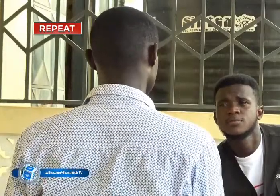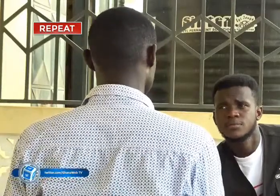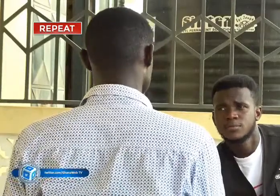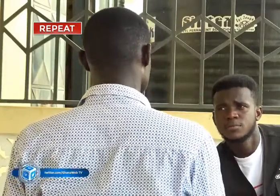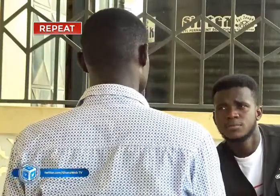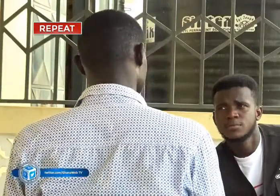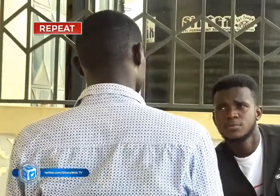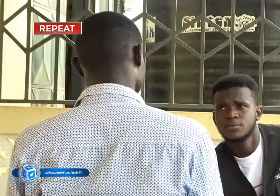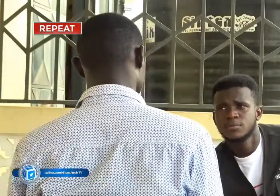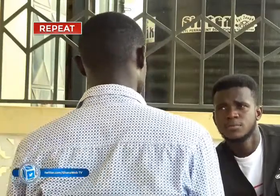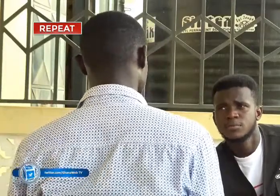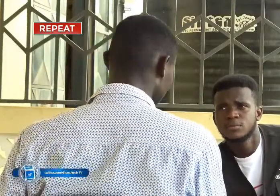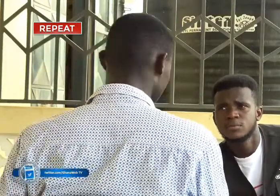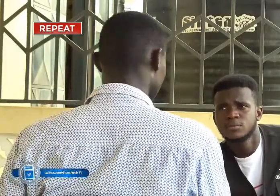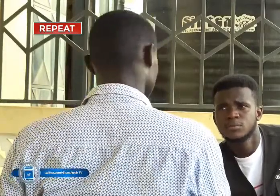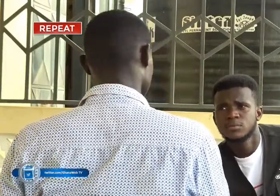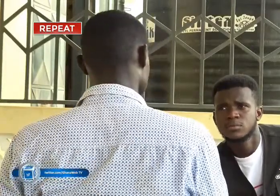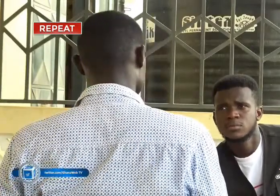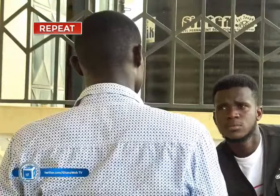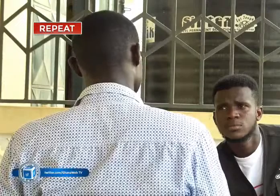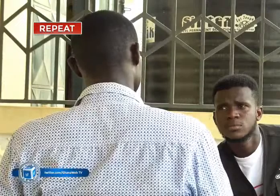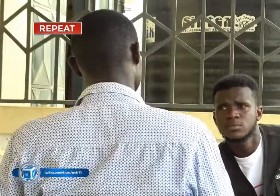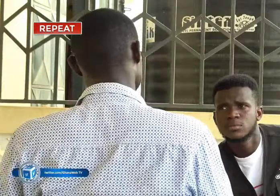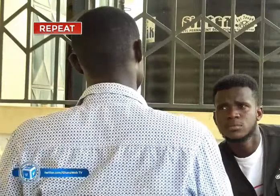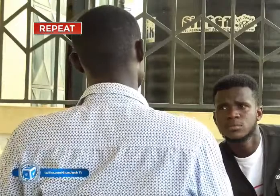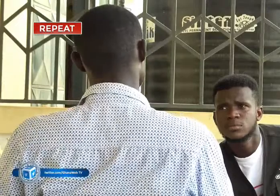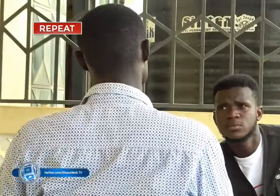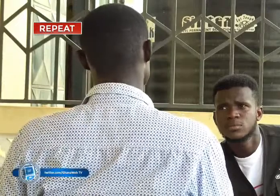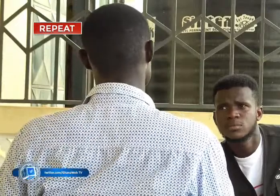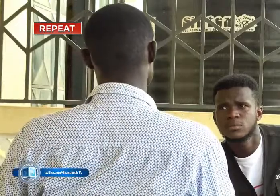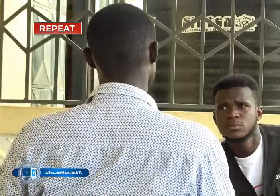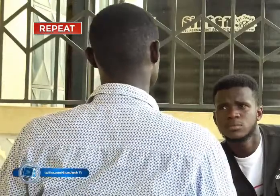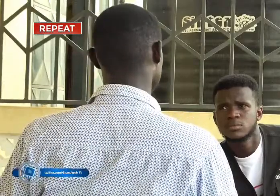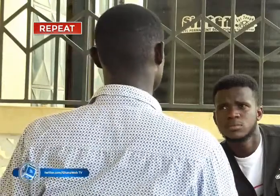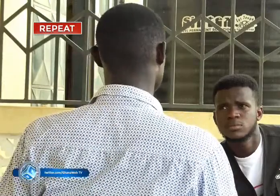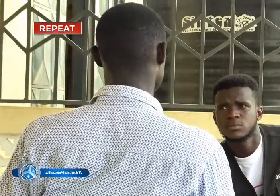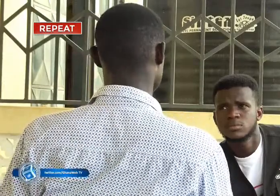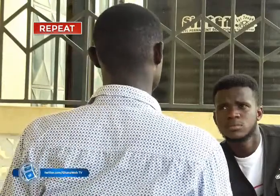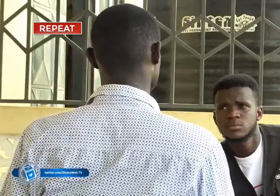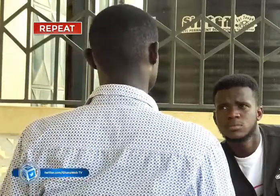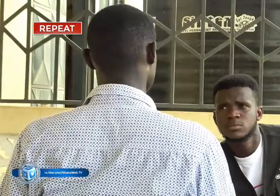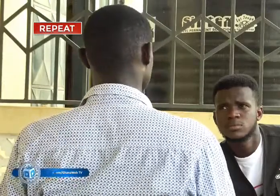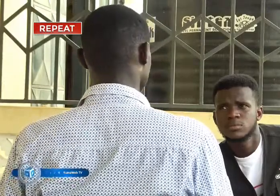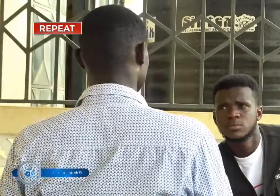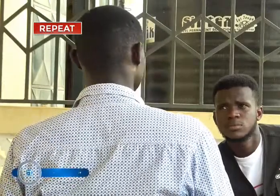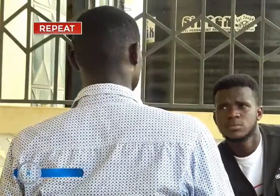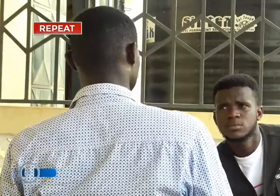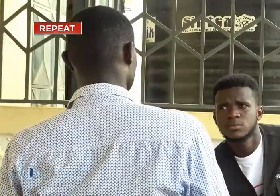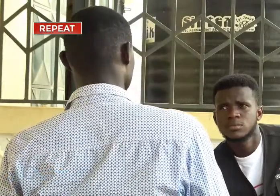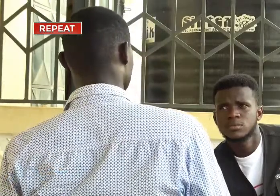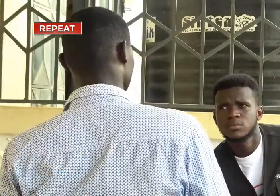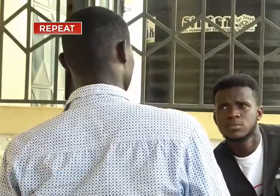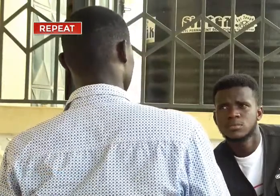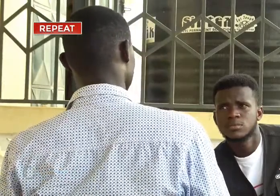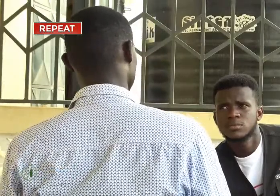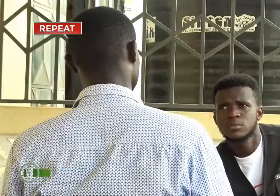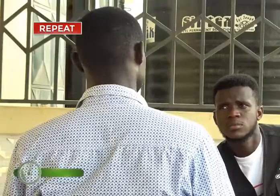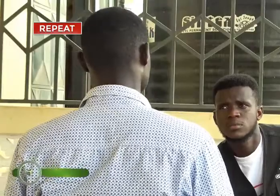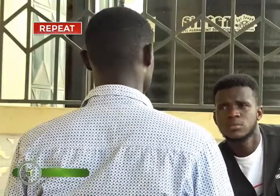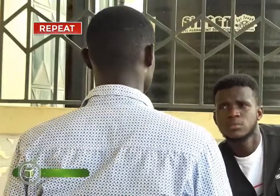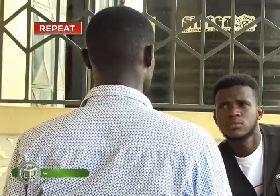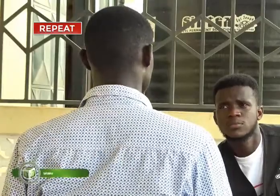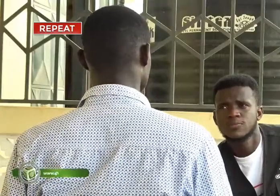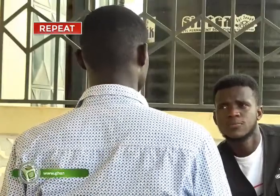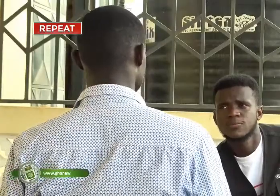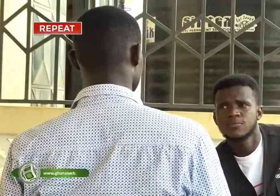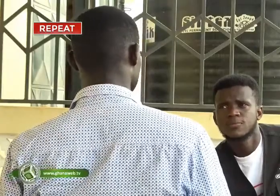bungalow to get water. So when I was coming back, I felt really alone. I felt like if anything should happen, I wouldn't have any